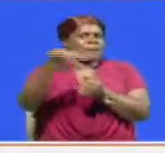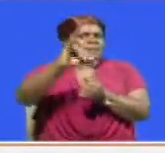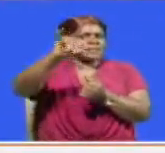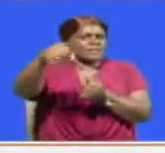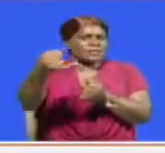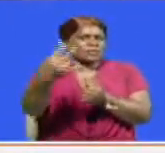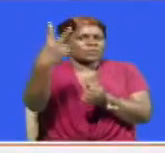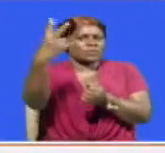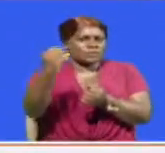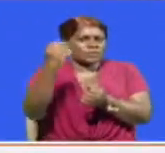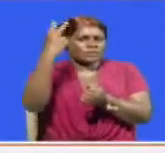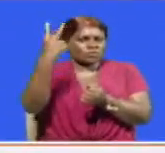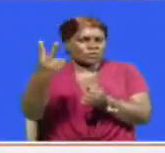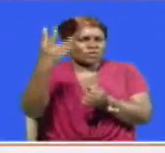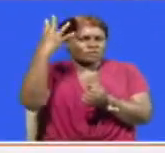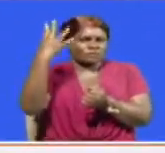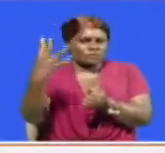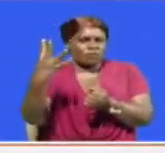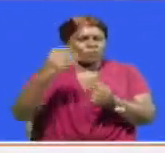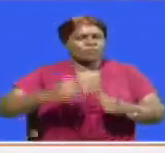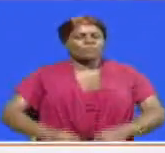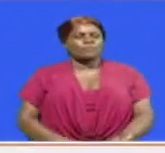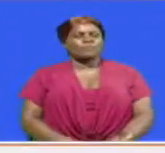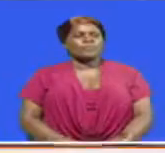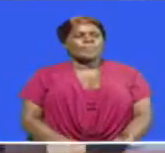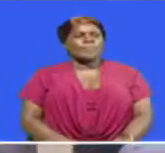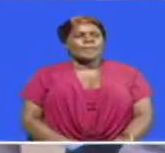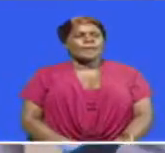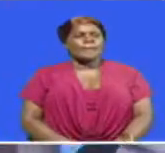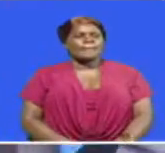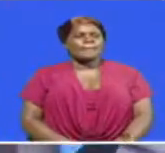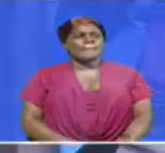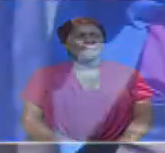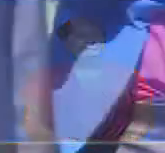of January 2024. Winfrey Owino, KTN News.